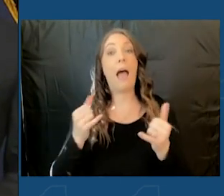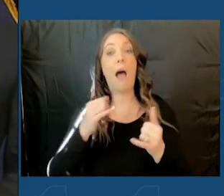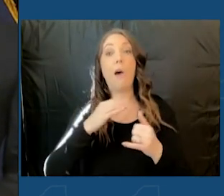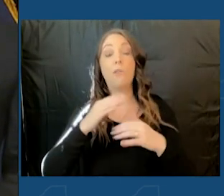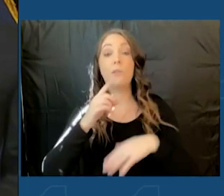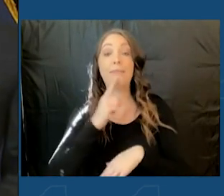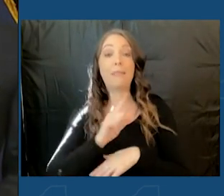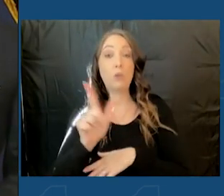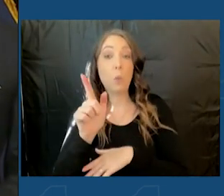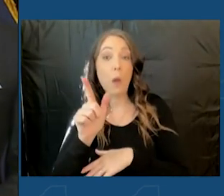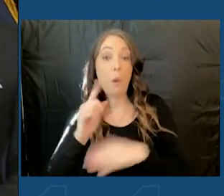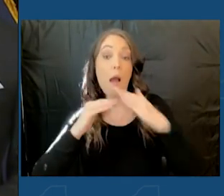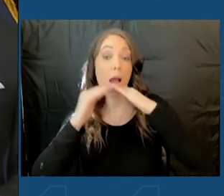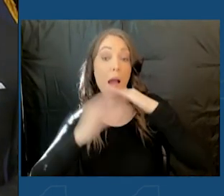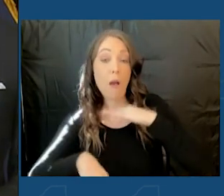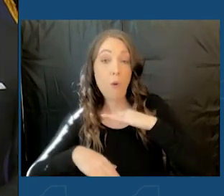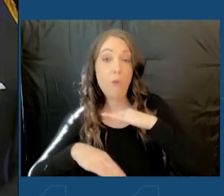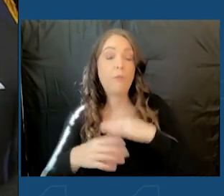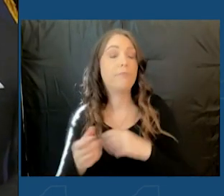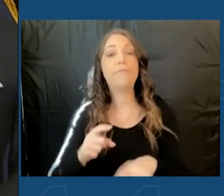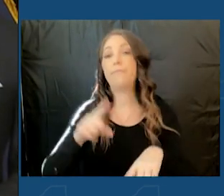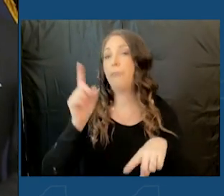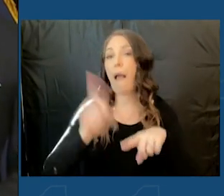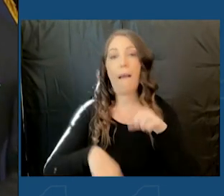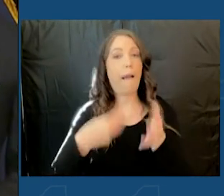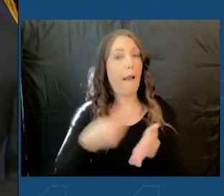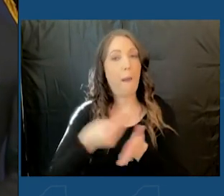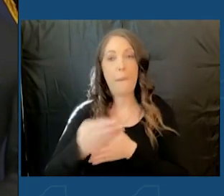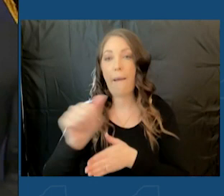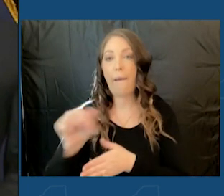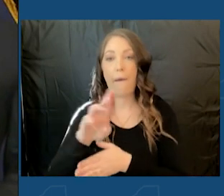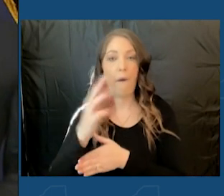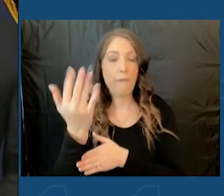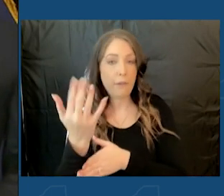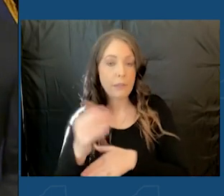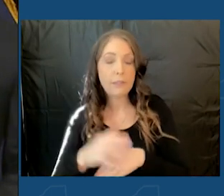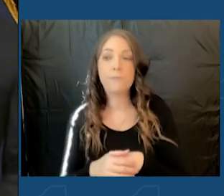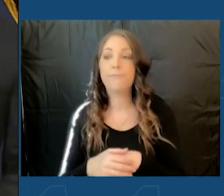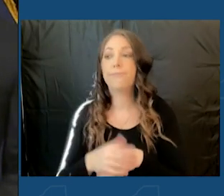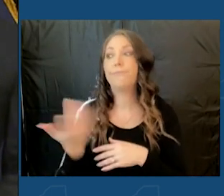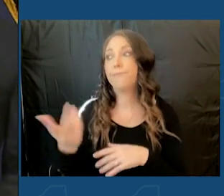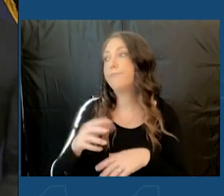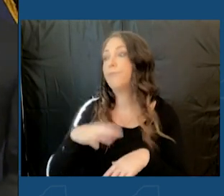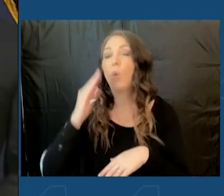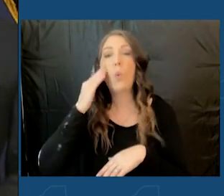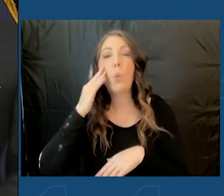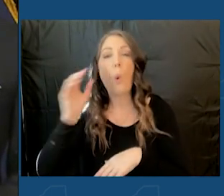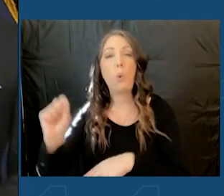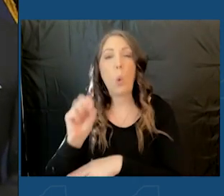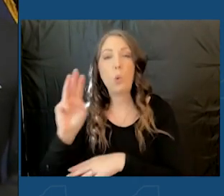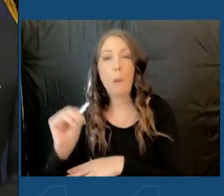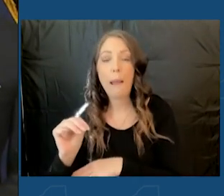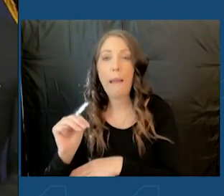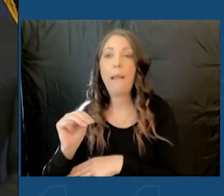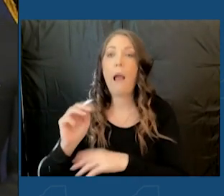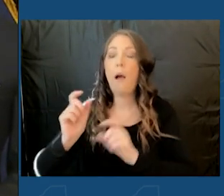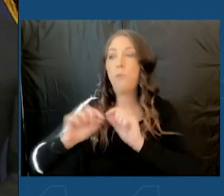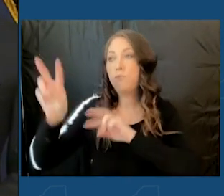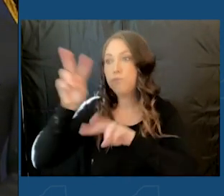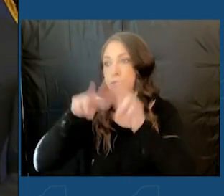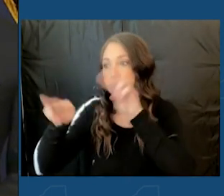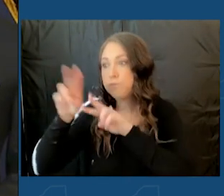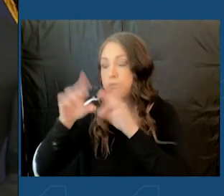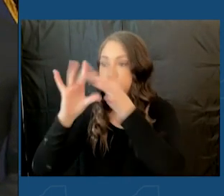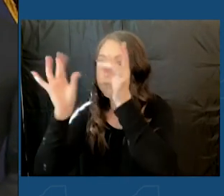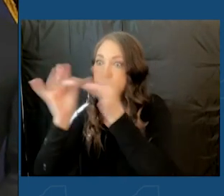21, a teenager, becomes radicalized through social media platforms, as has happened in the case in Buffalo. There's evidence of that.